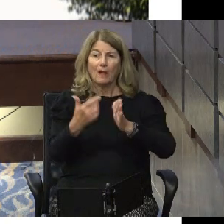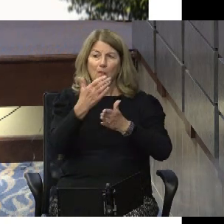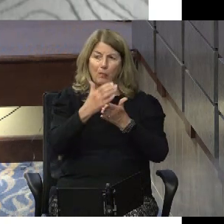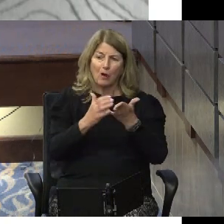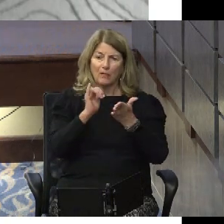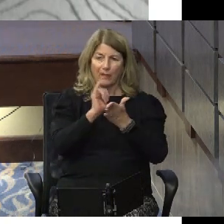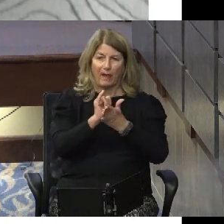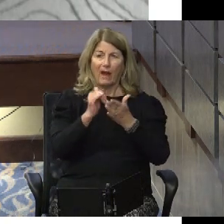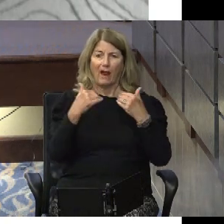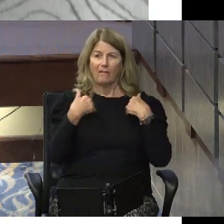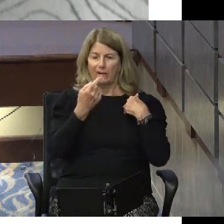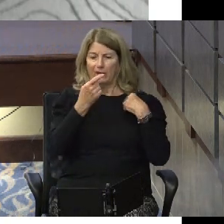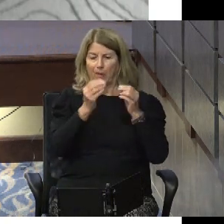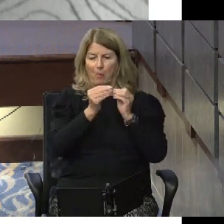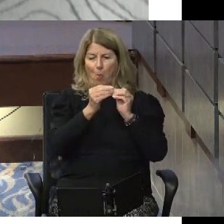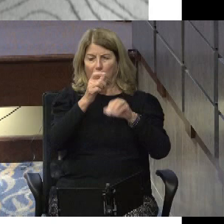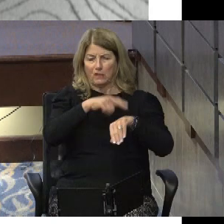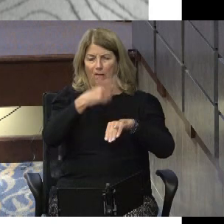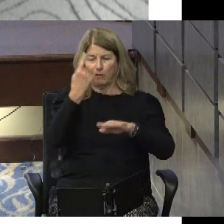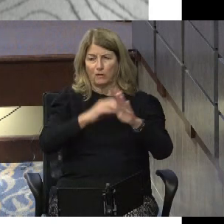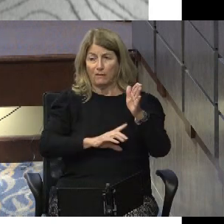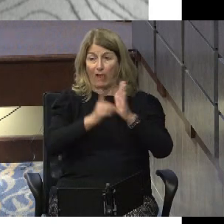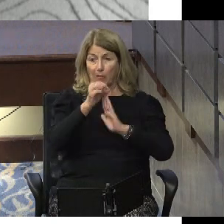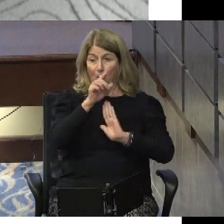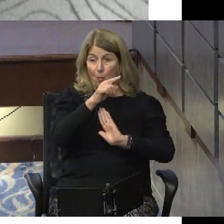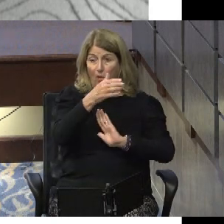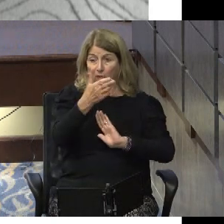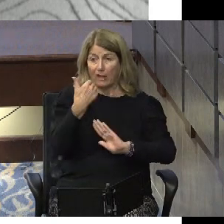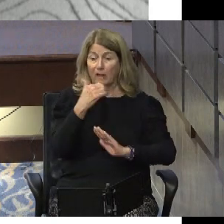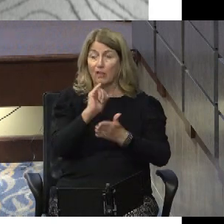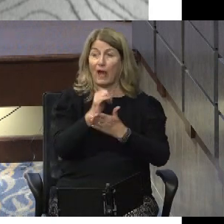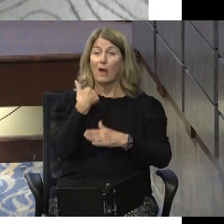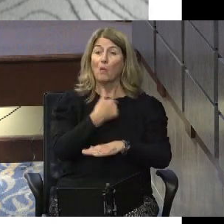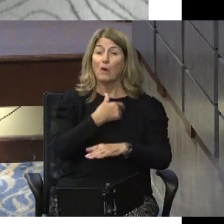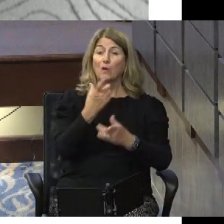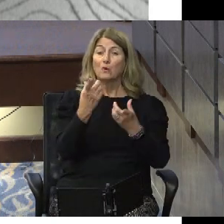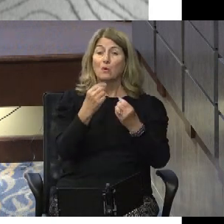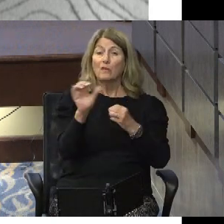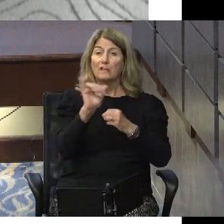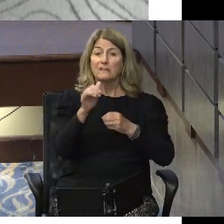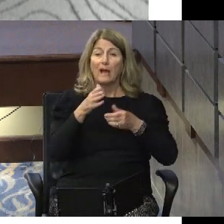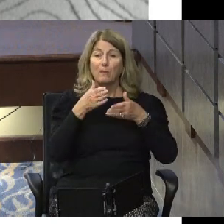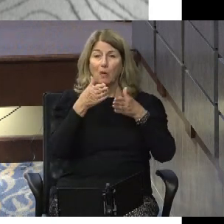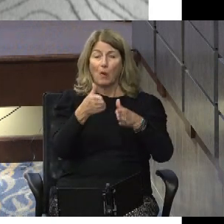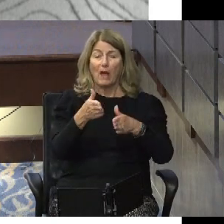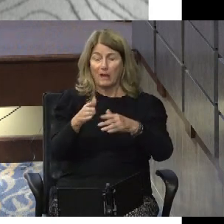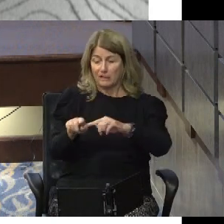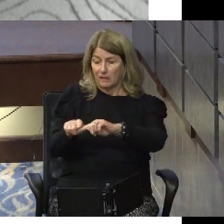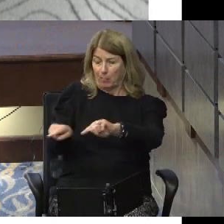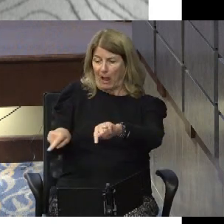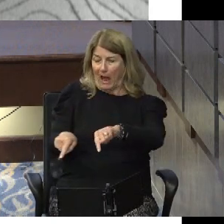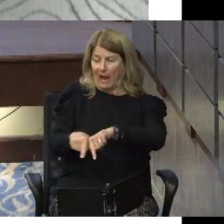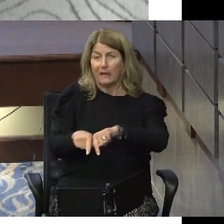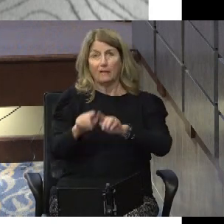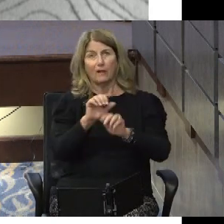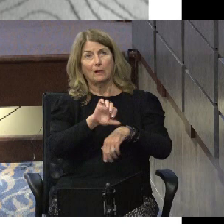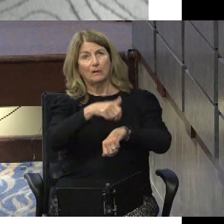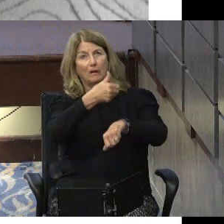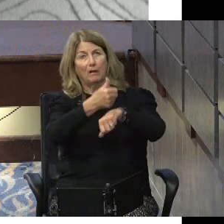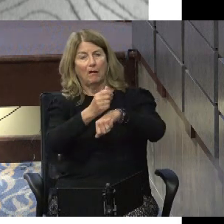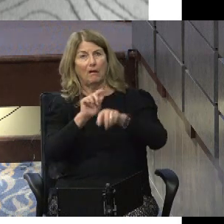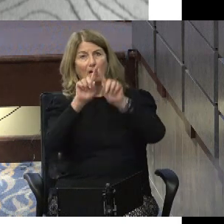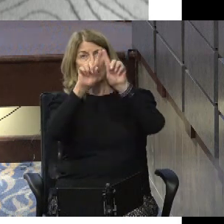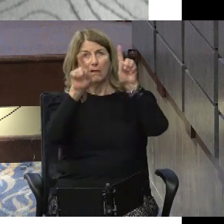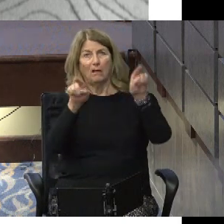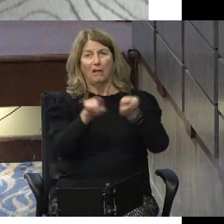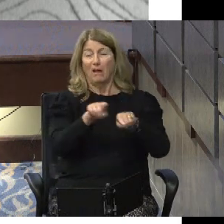develop. One of the things that we're doing, just the same way that the plaque and the ground plane allowed us another interpretive